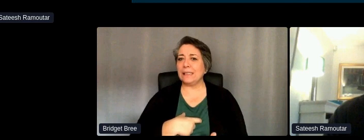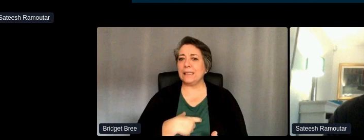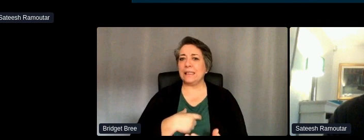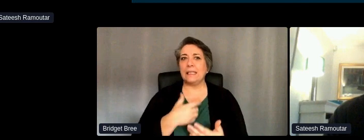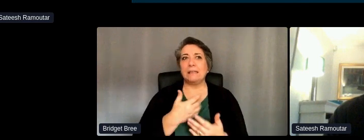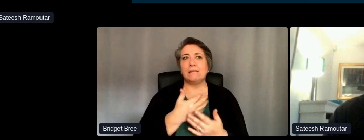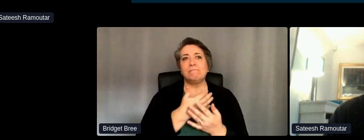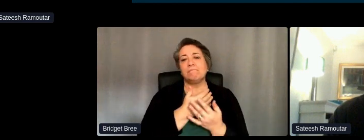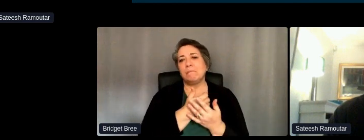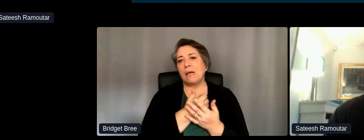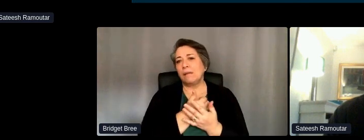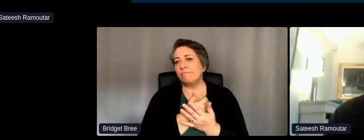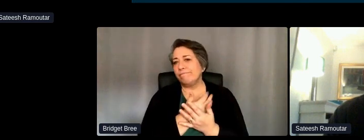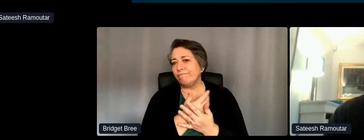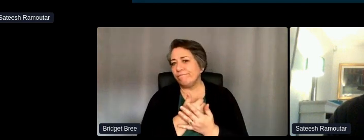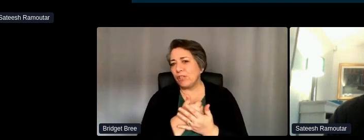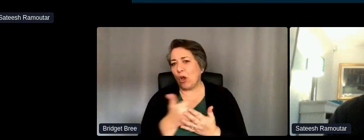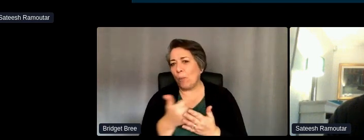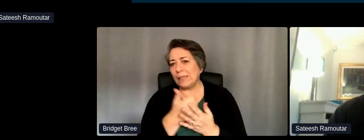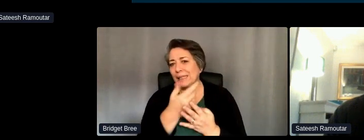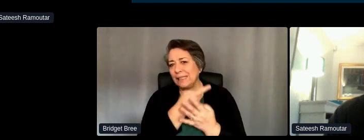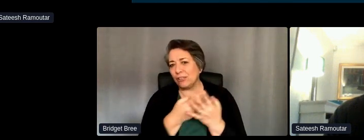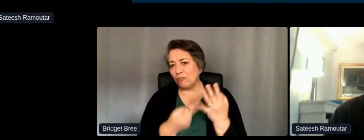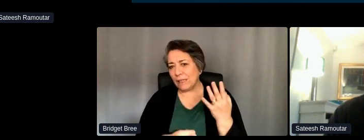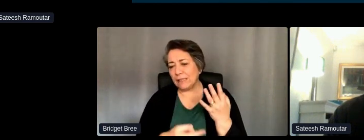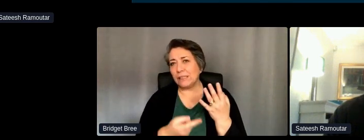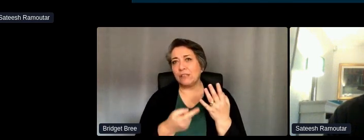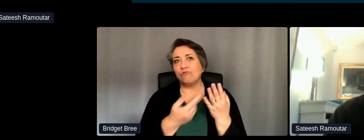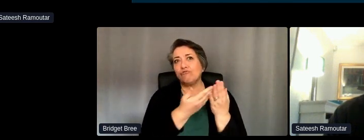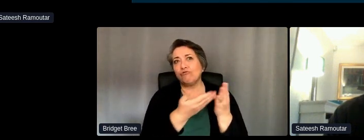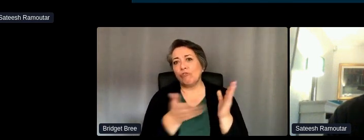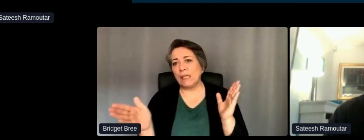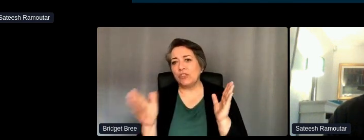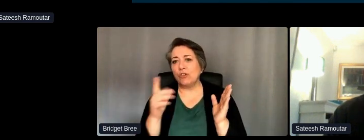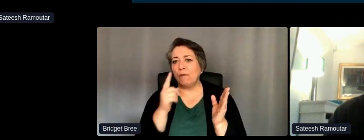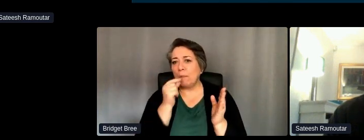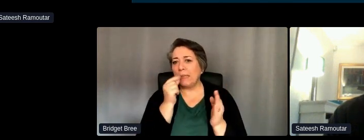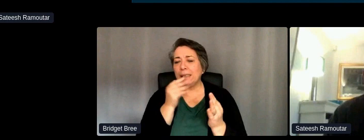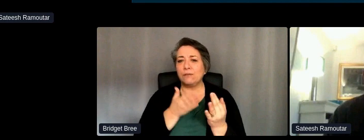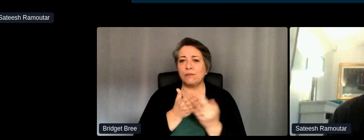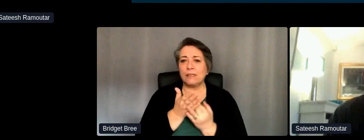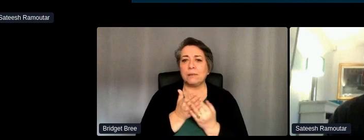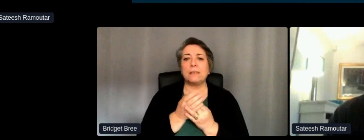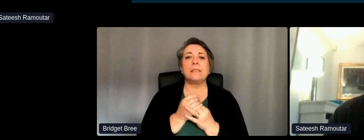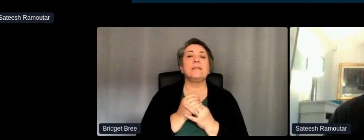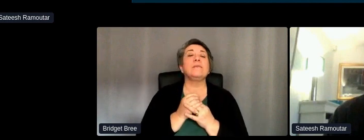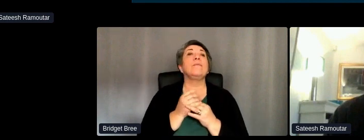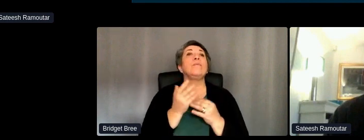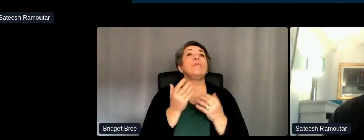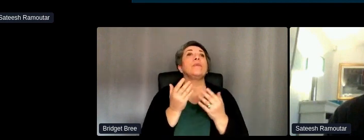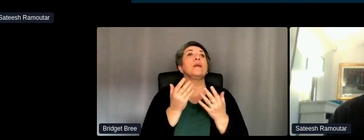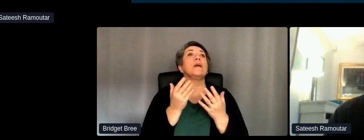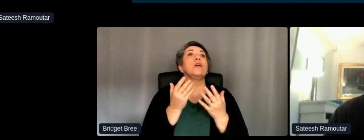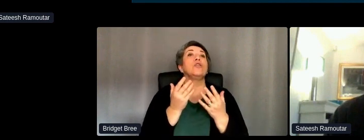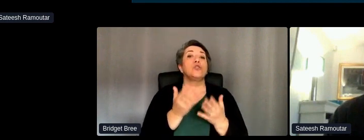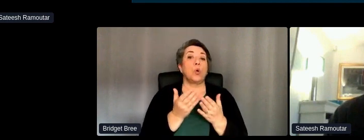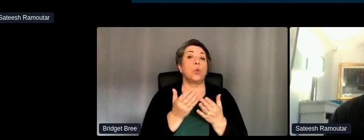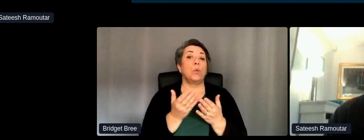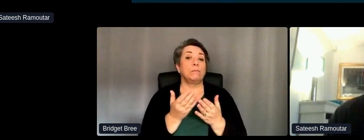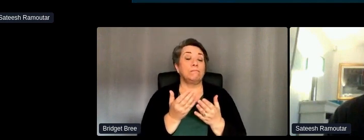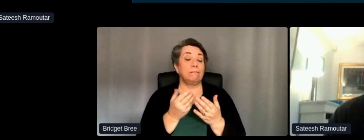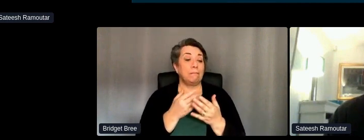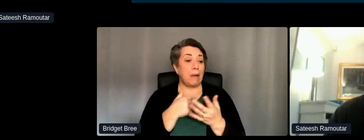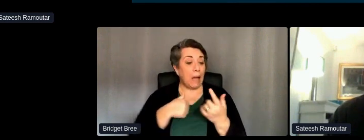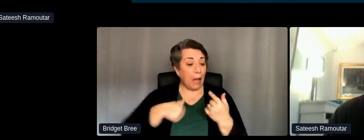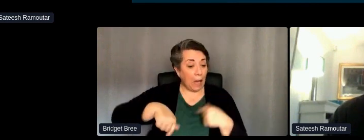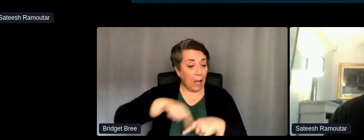range of abilities. So initially, our design is intended to cover as